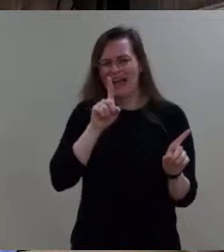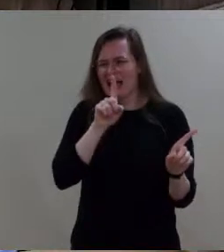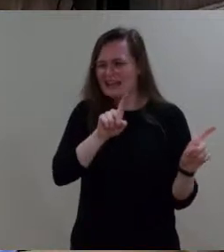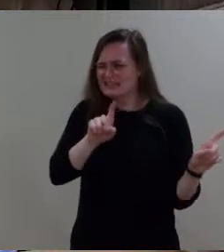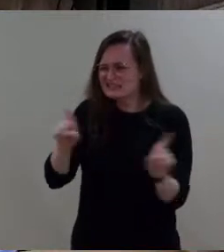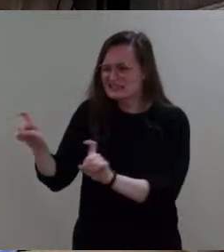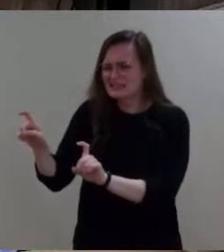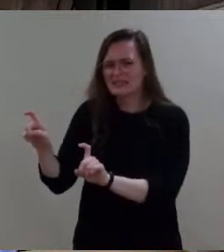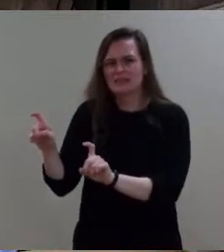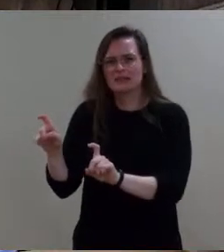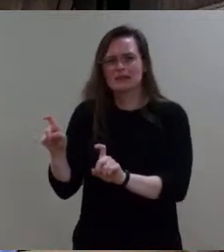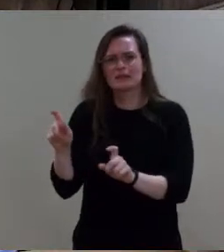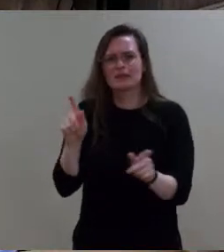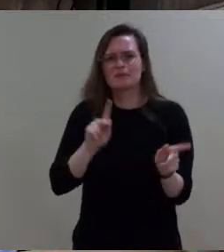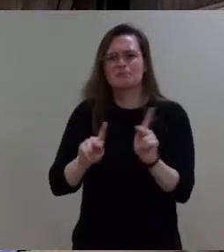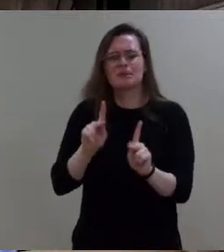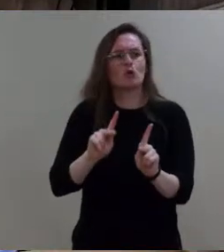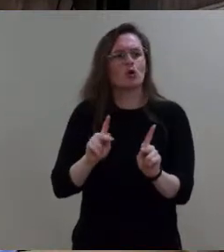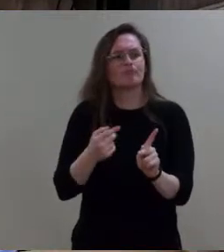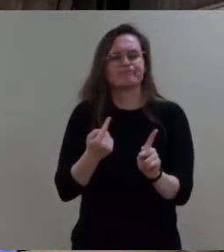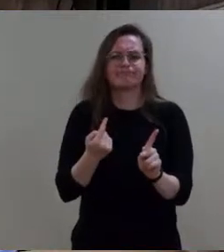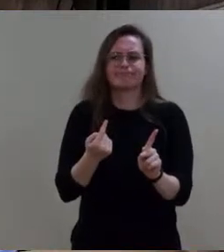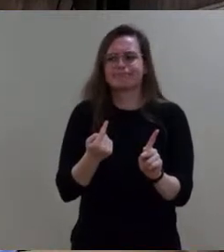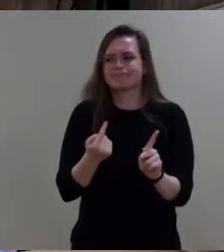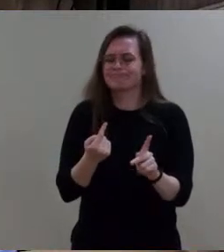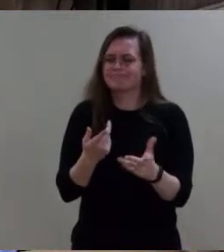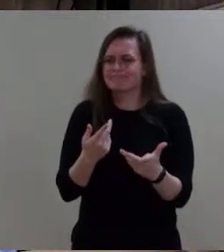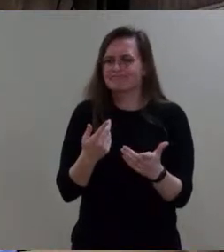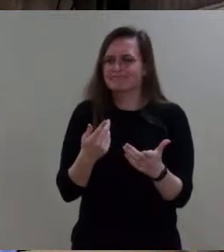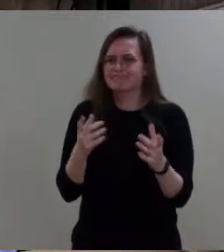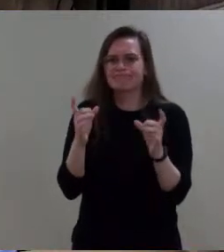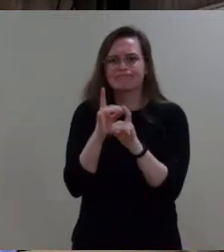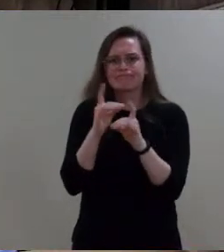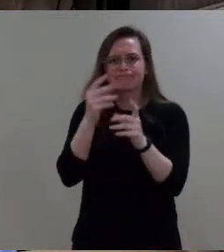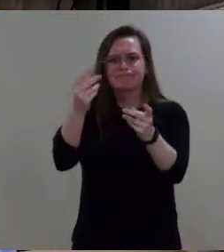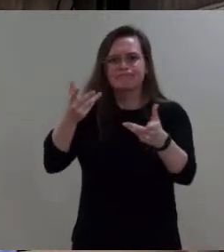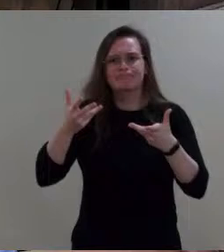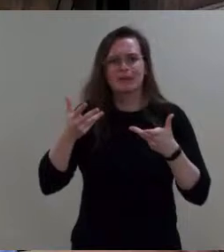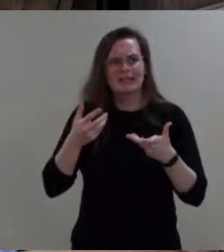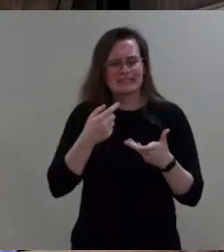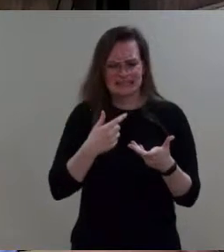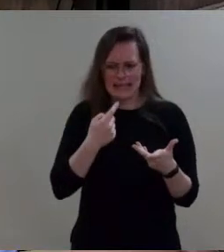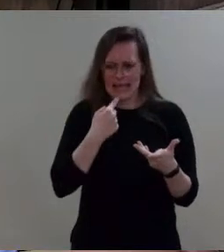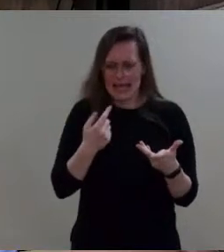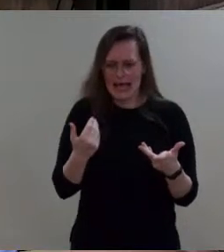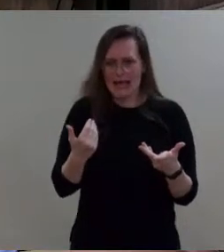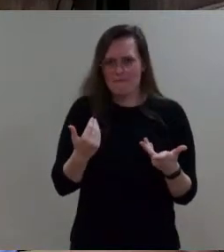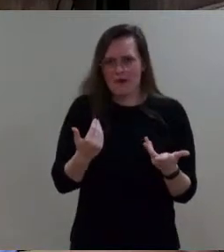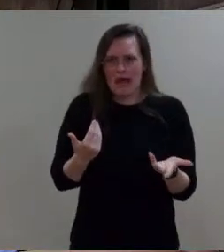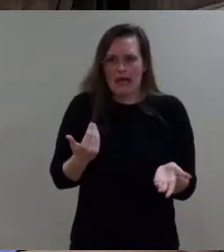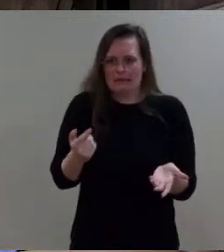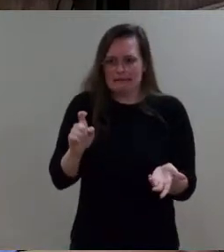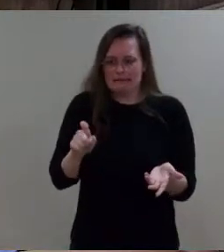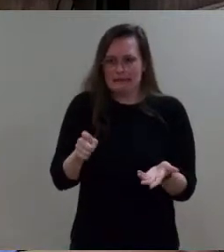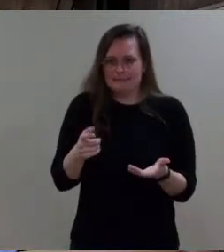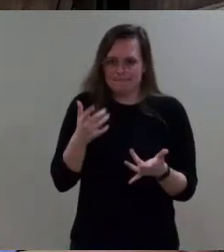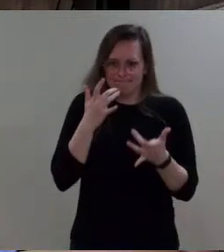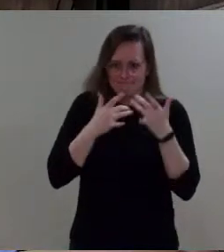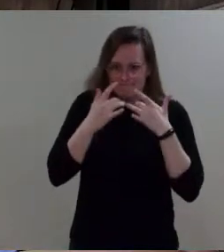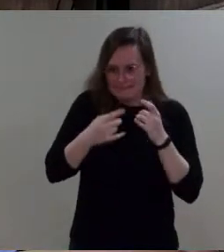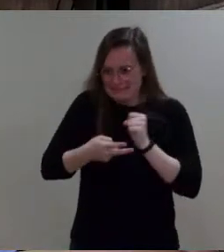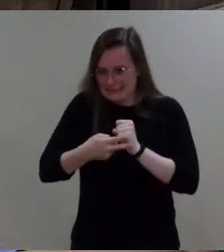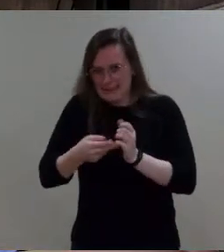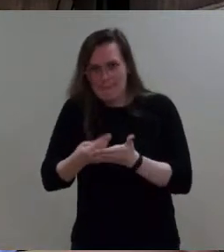within our means. In other words, we get so much money on tax and we get so much for grants and we gotta live within that